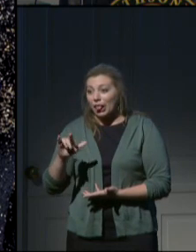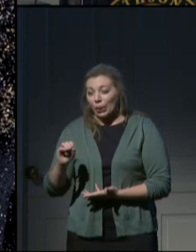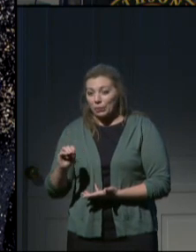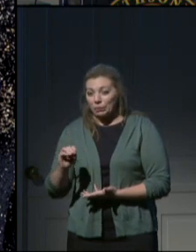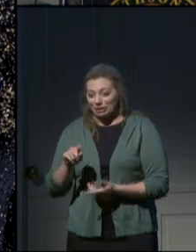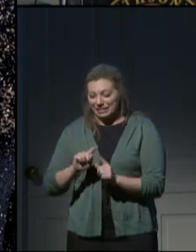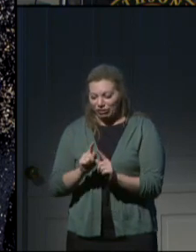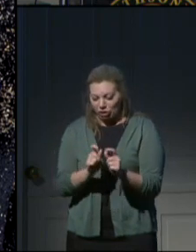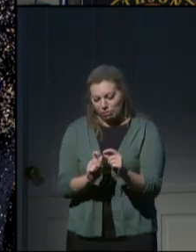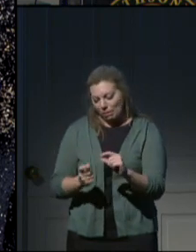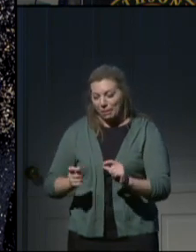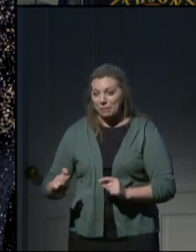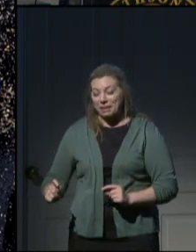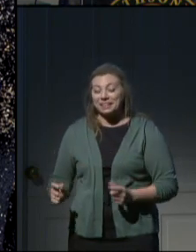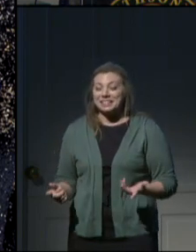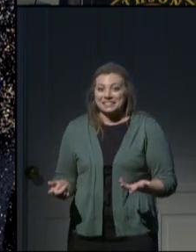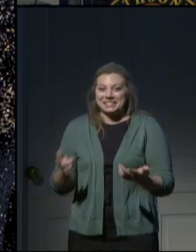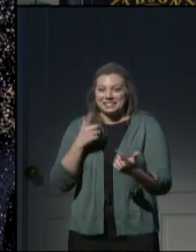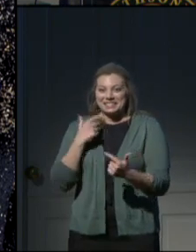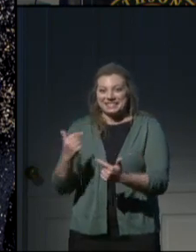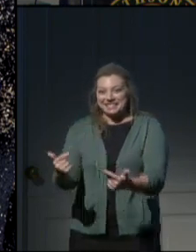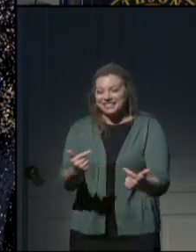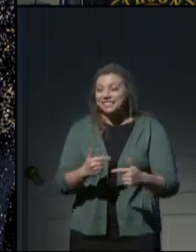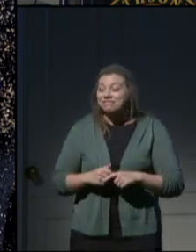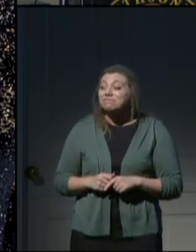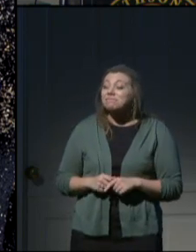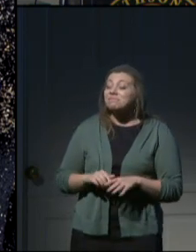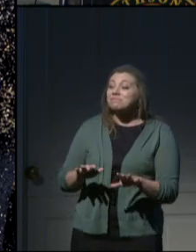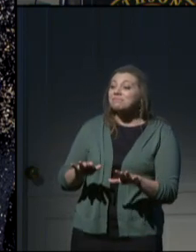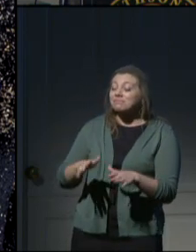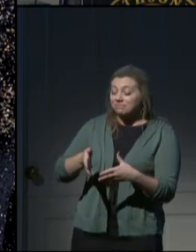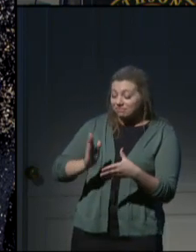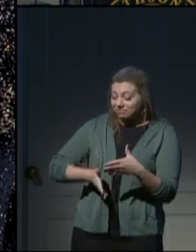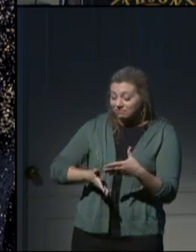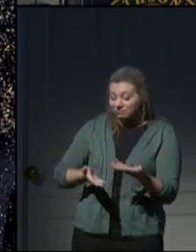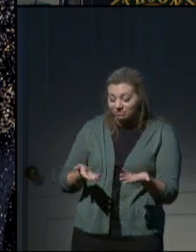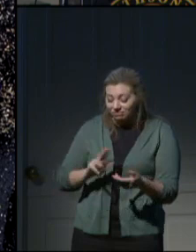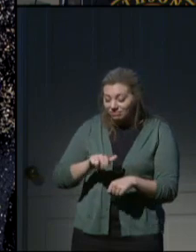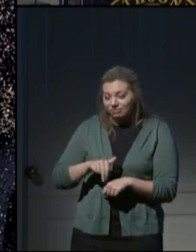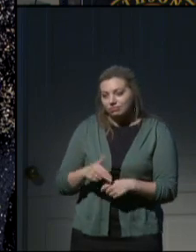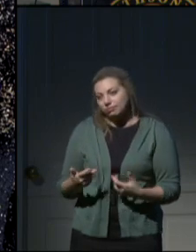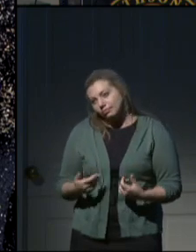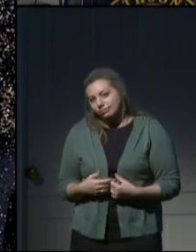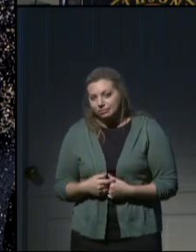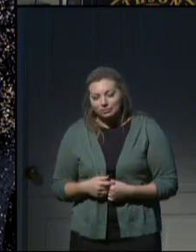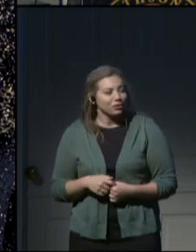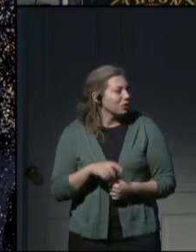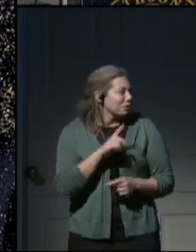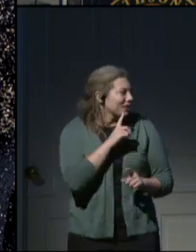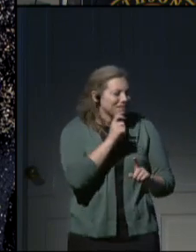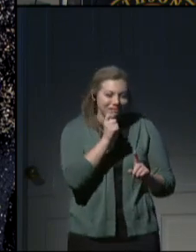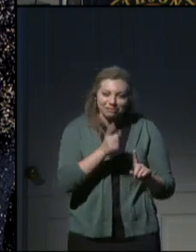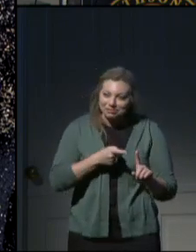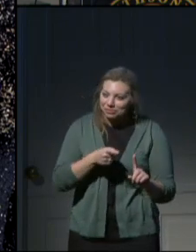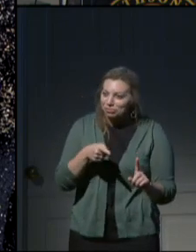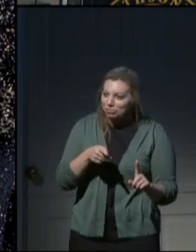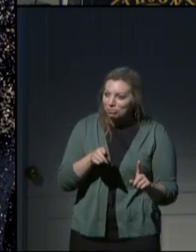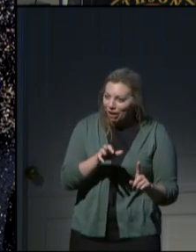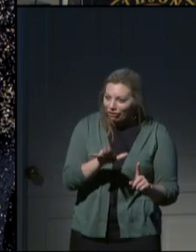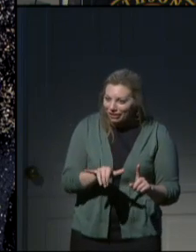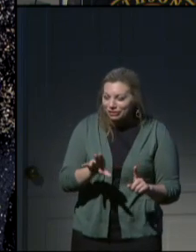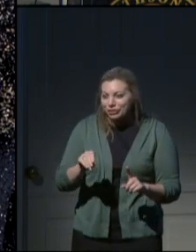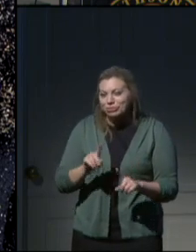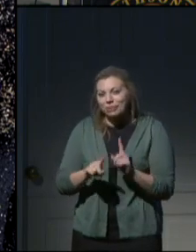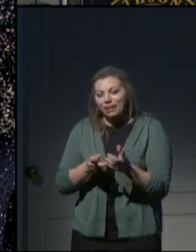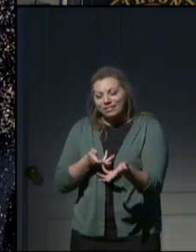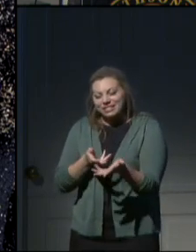And well, in the end, of course, well, this is not about pottery, but it's more about I